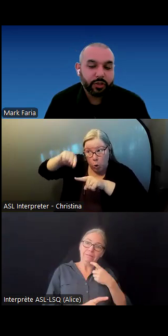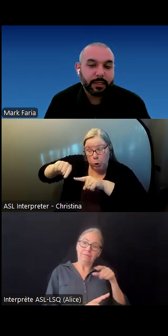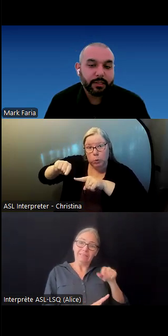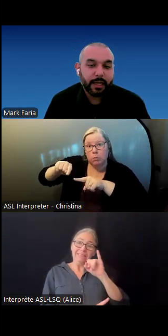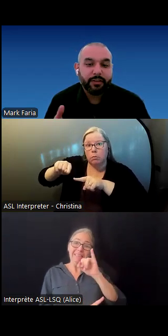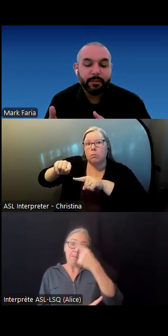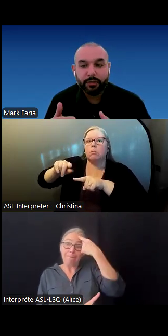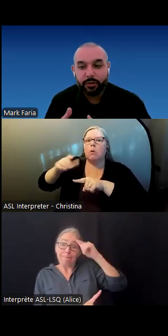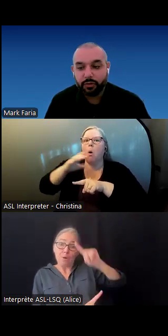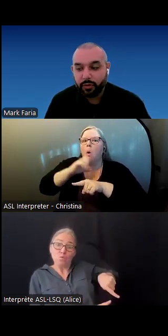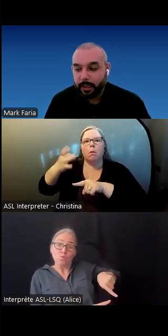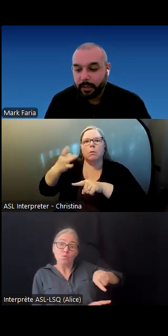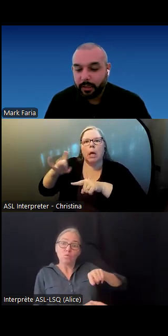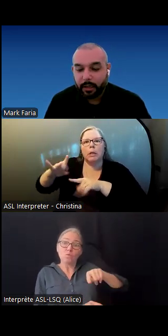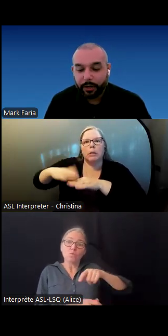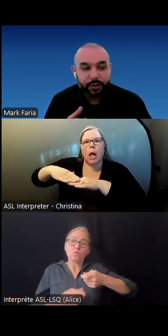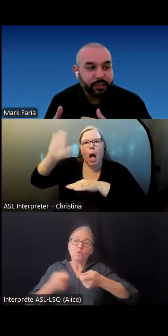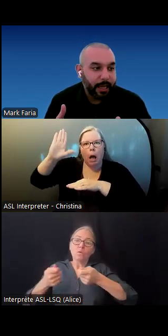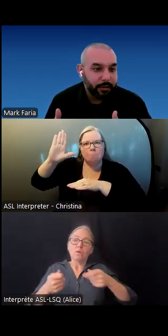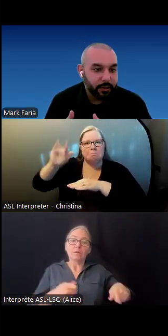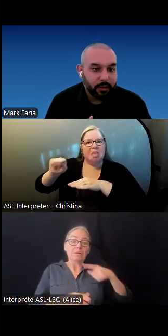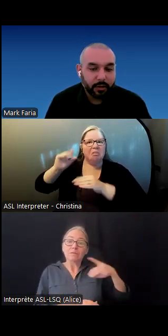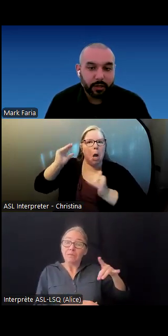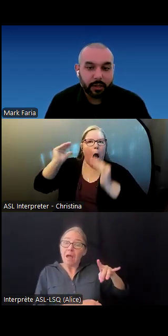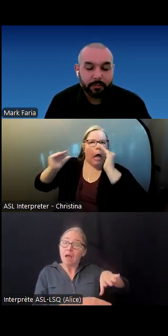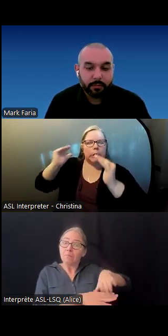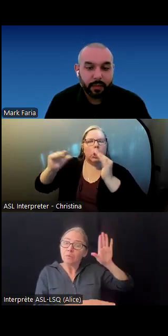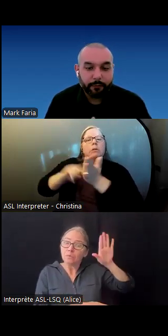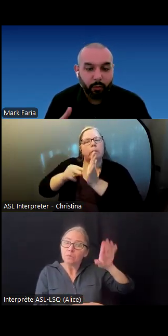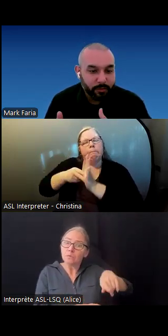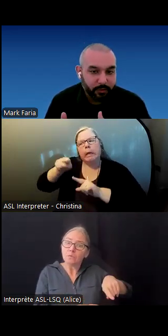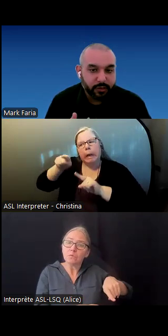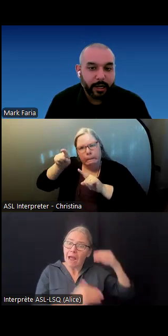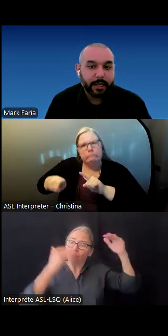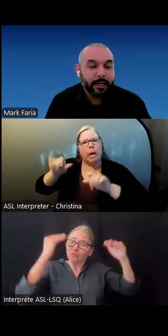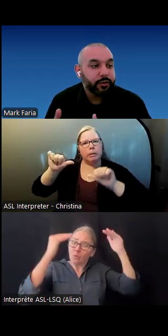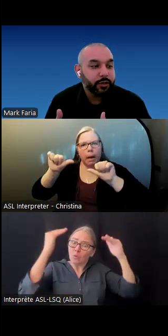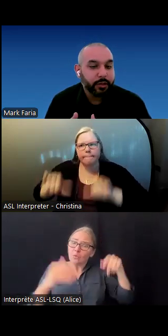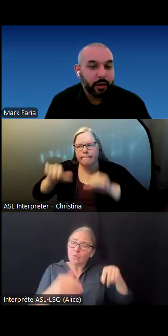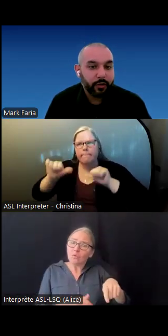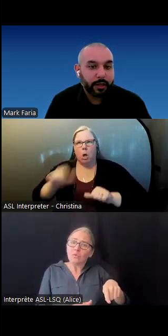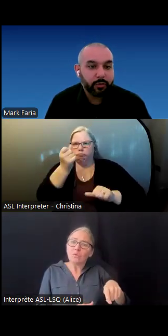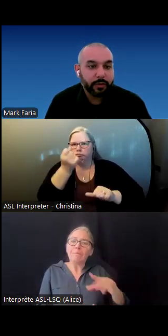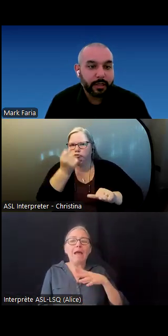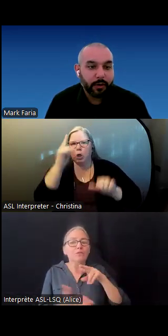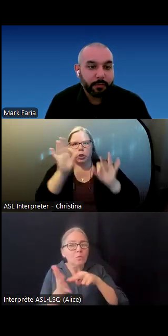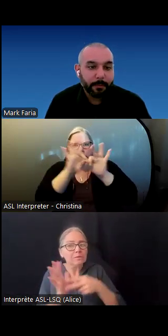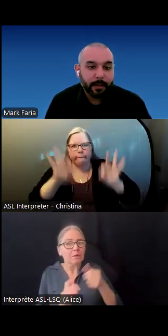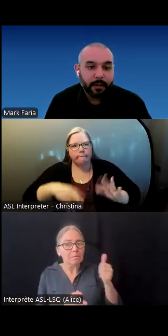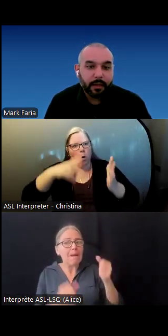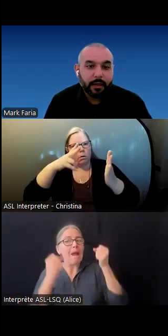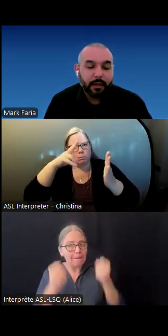holder, which means they have to be able to understand the forms that they're signing and enter into a contract to open the